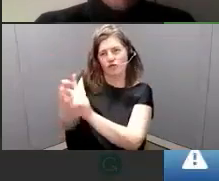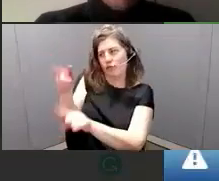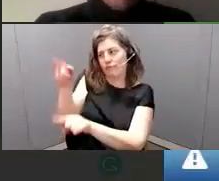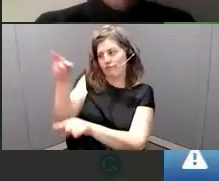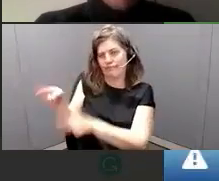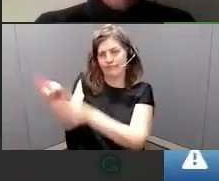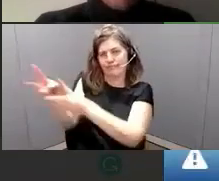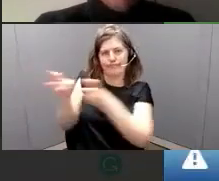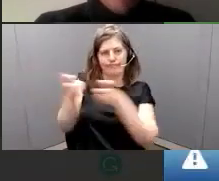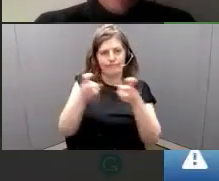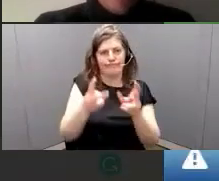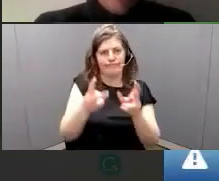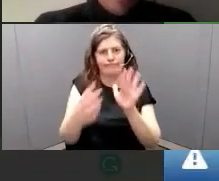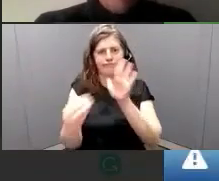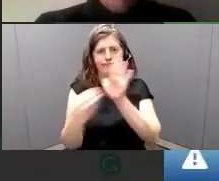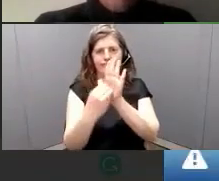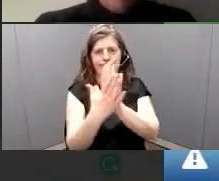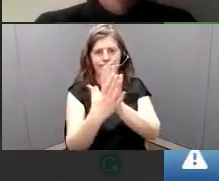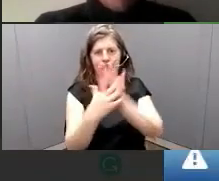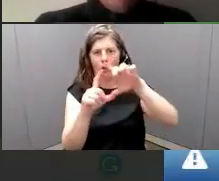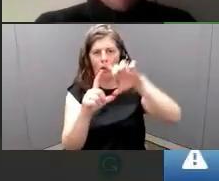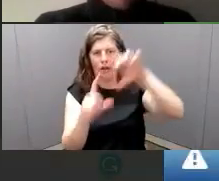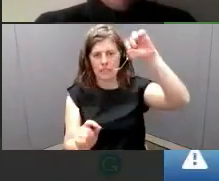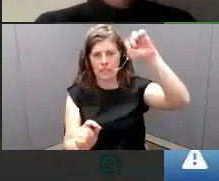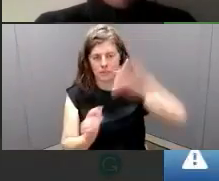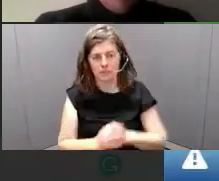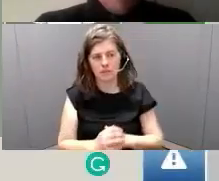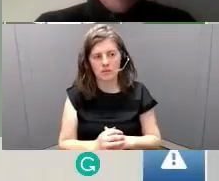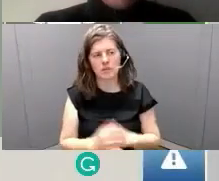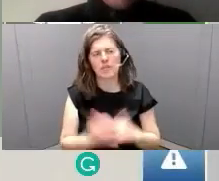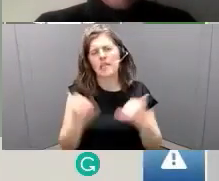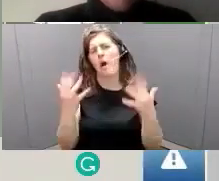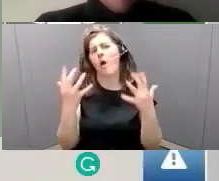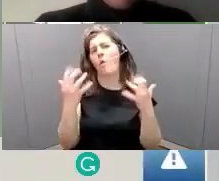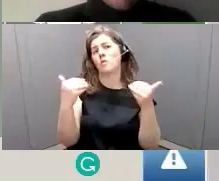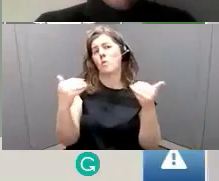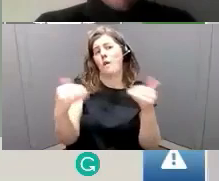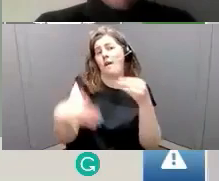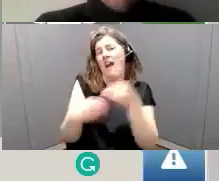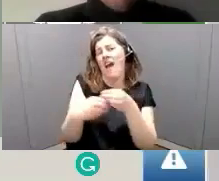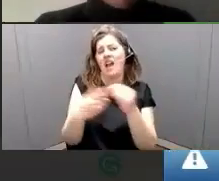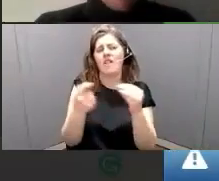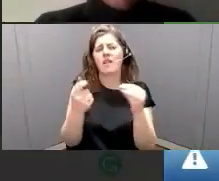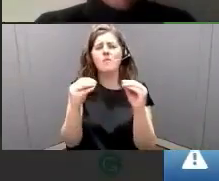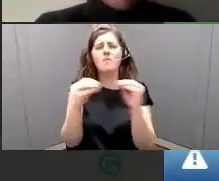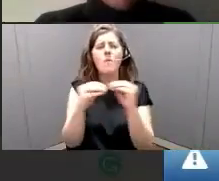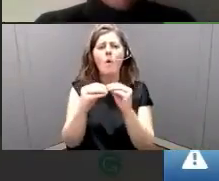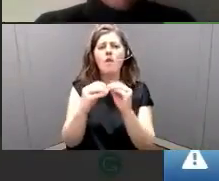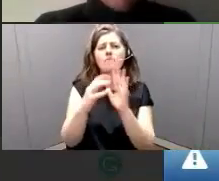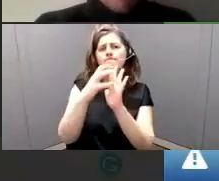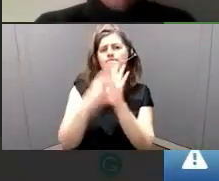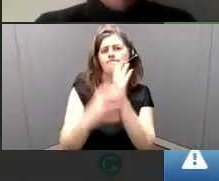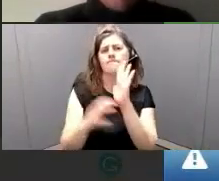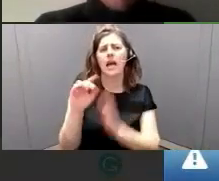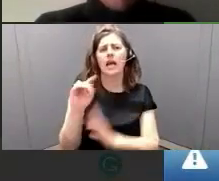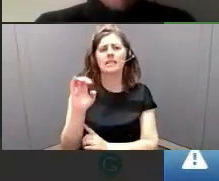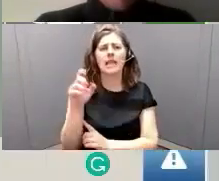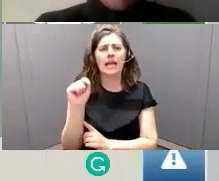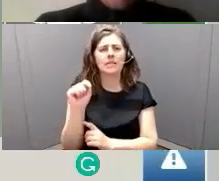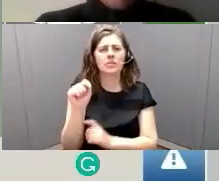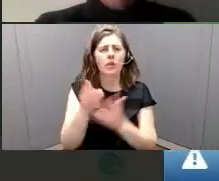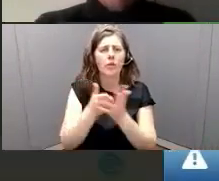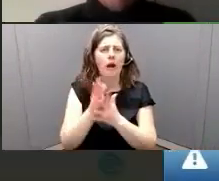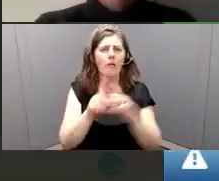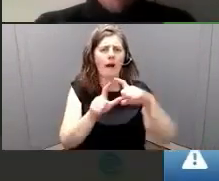here. Now, I'm going to want to add a little bit more text throughout the document